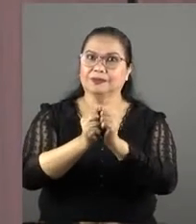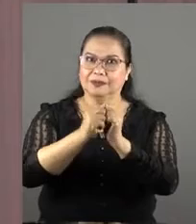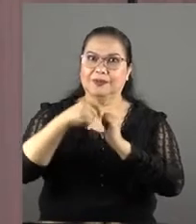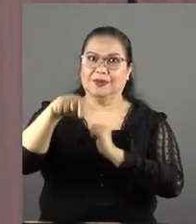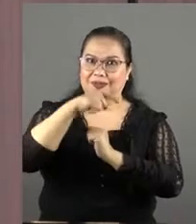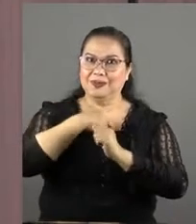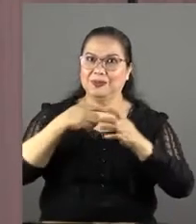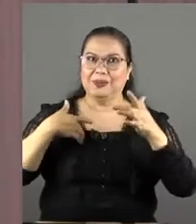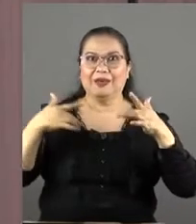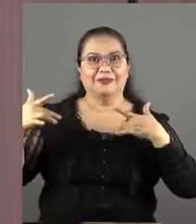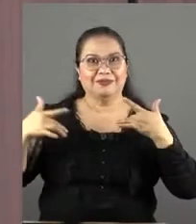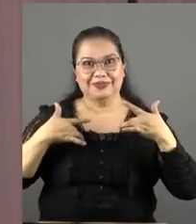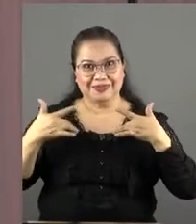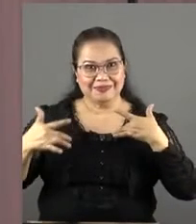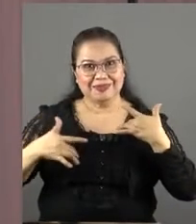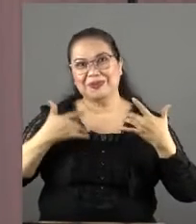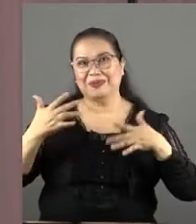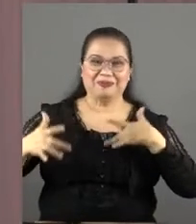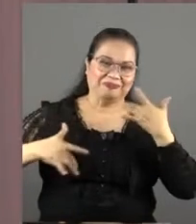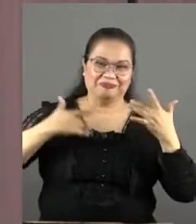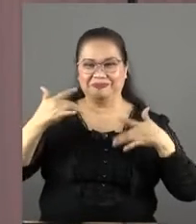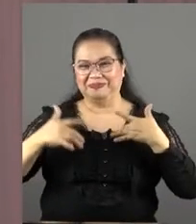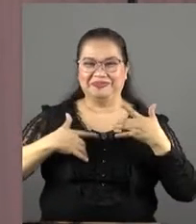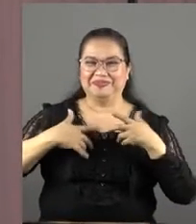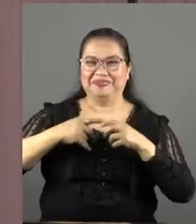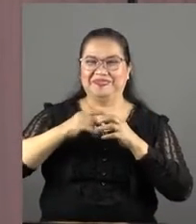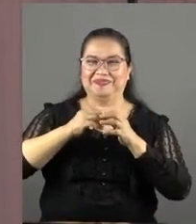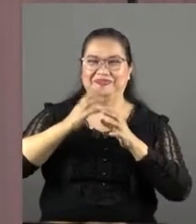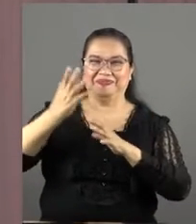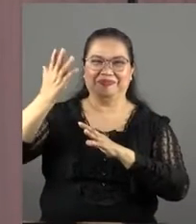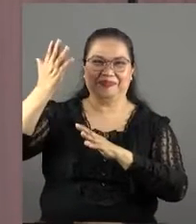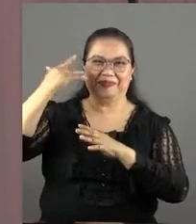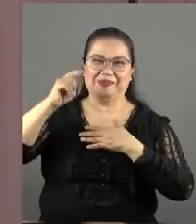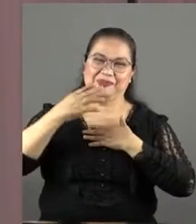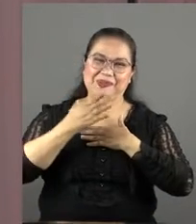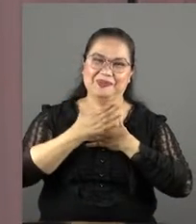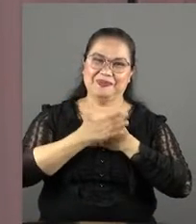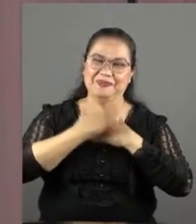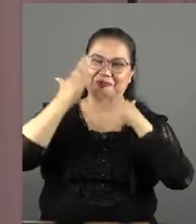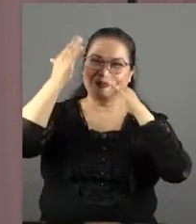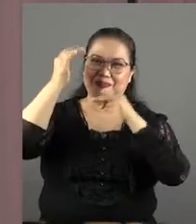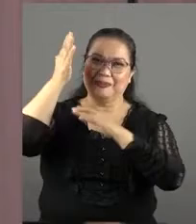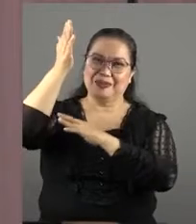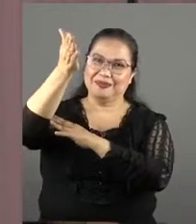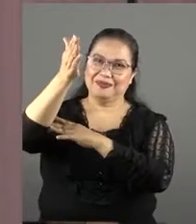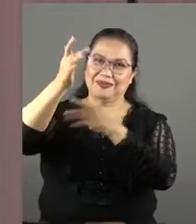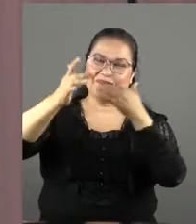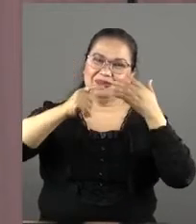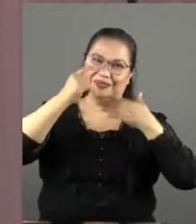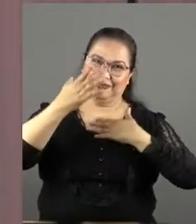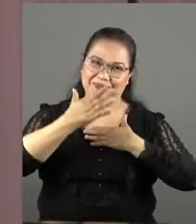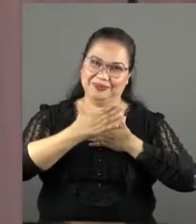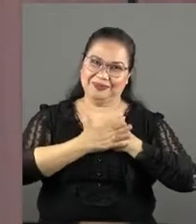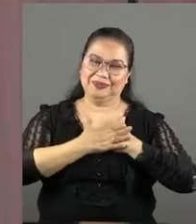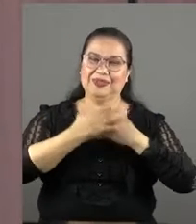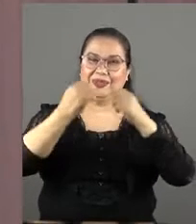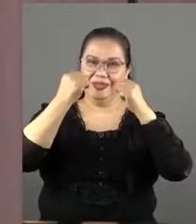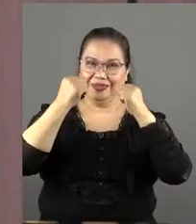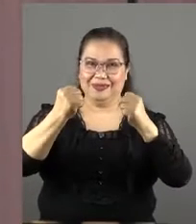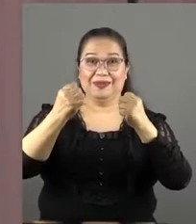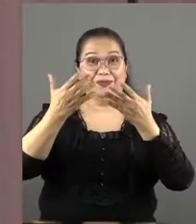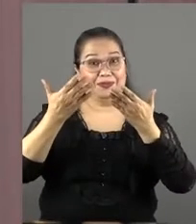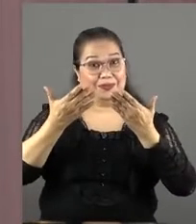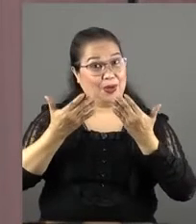have joy. Believers grateful for past grace and hopeful in future grace, and this gives us strength for the